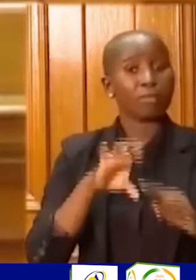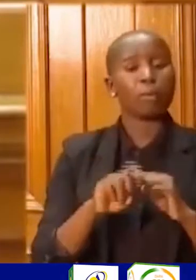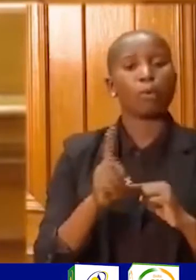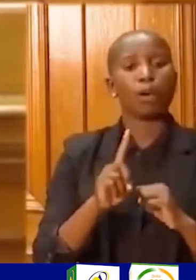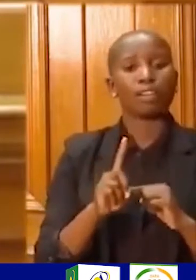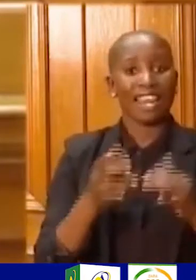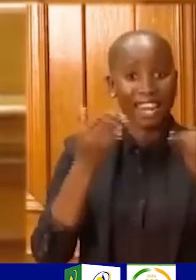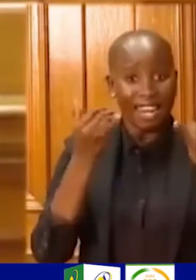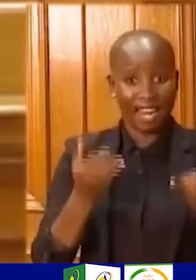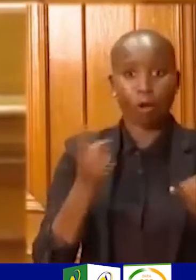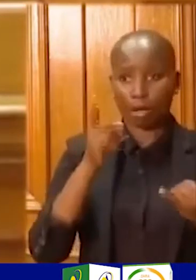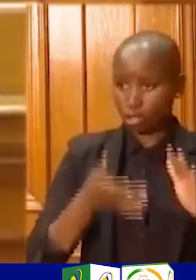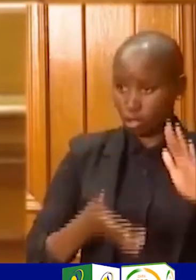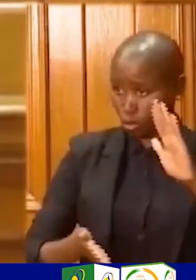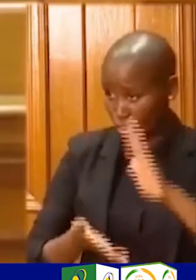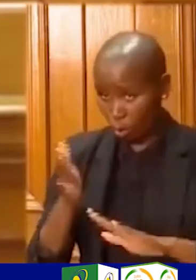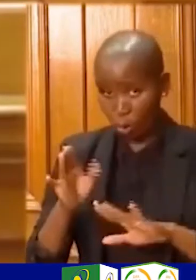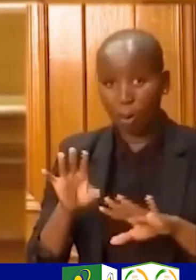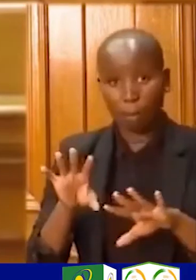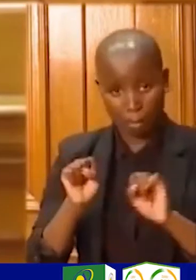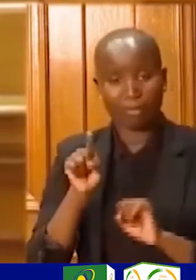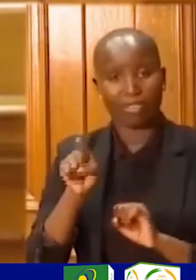the vaccines.